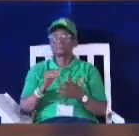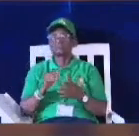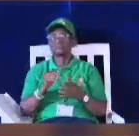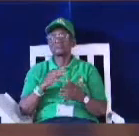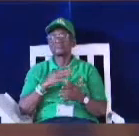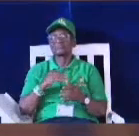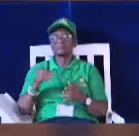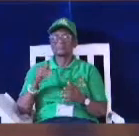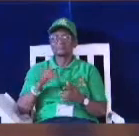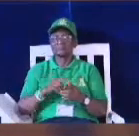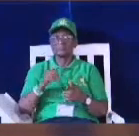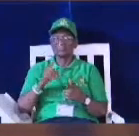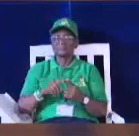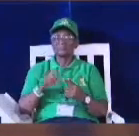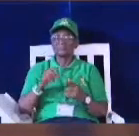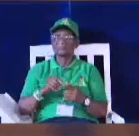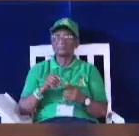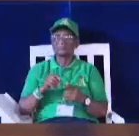And